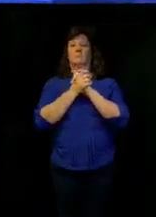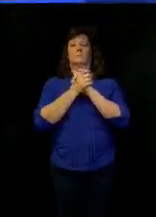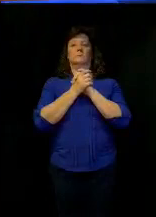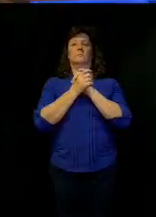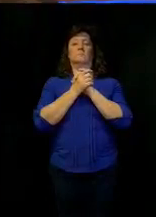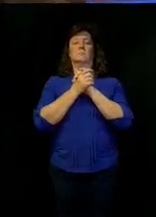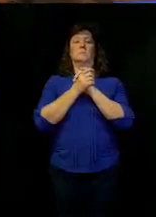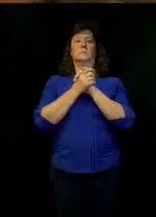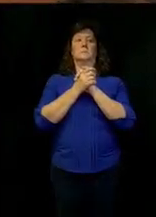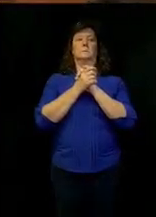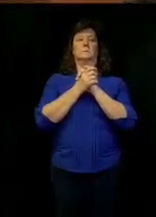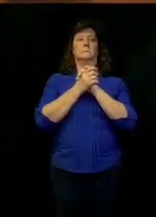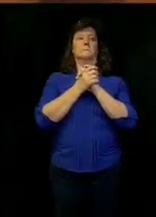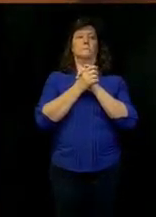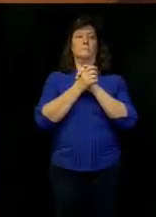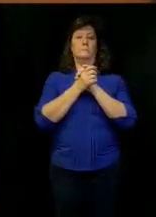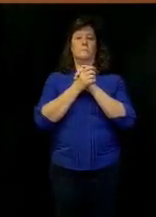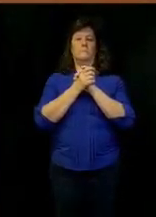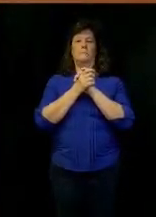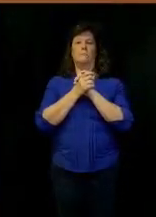team.